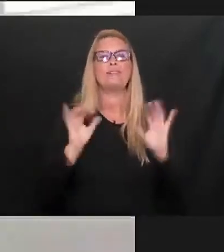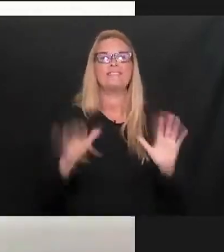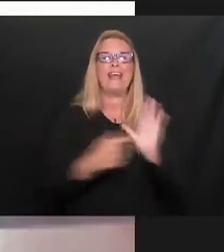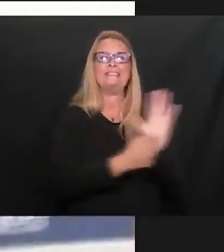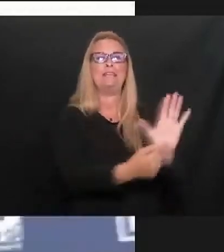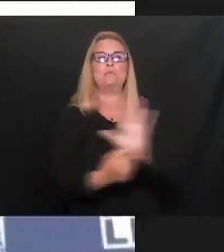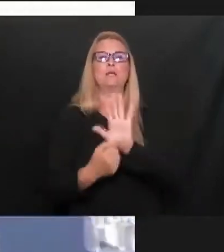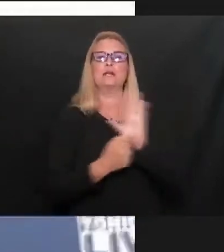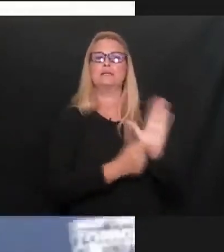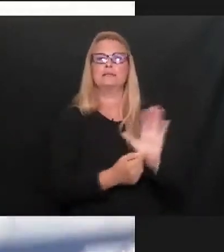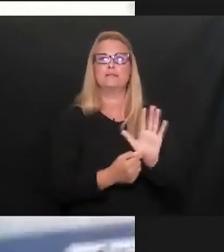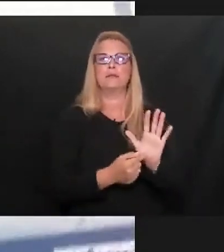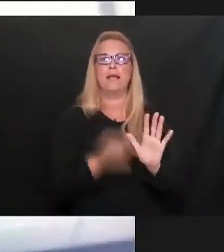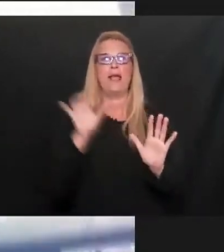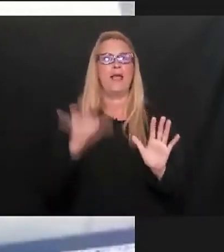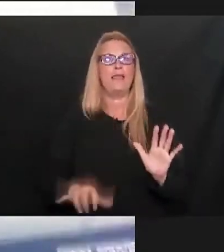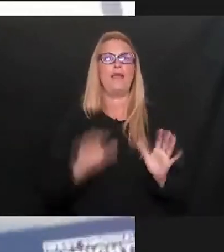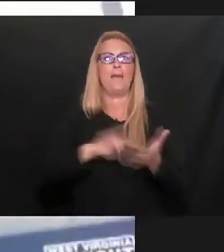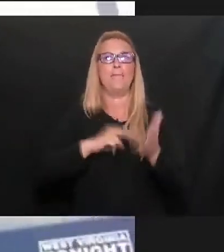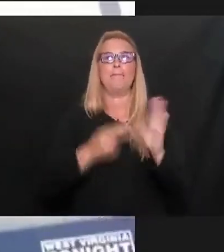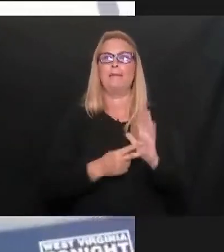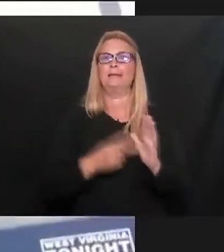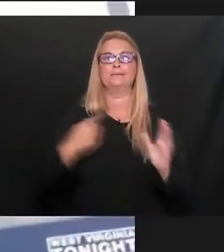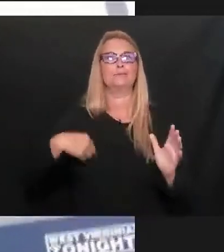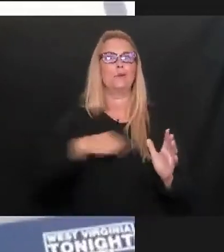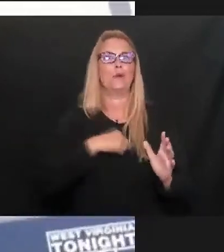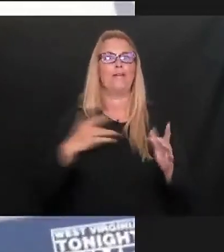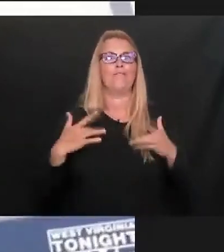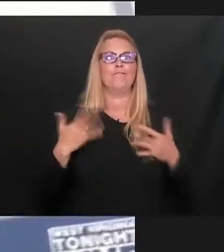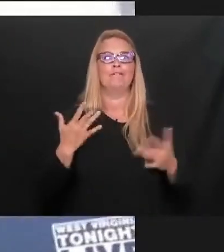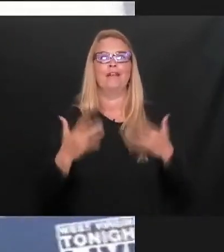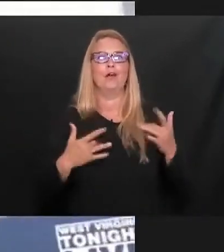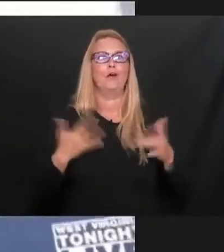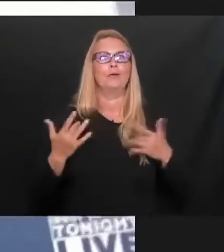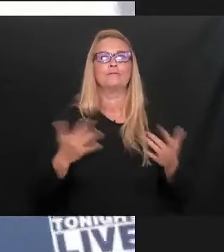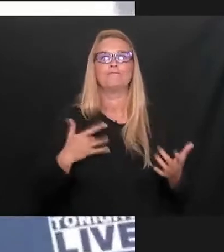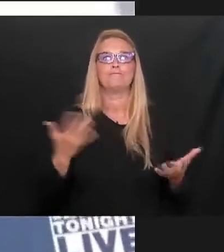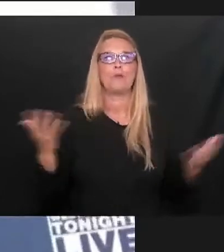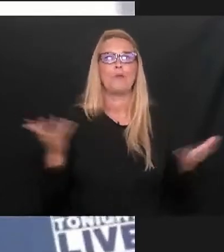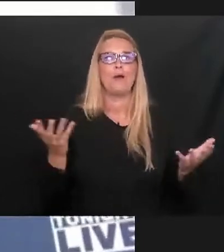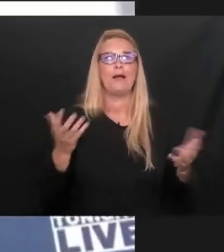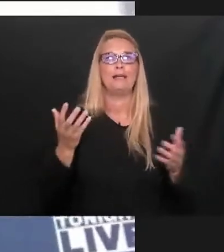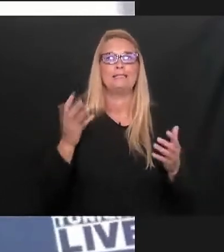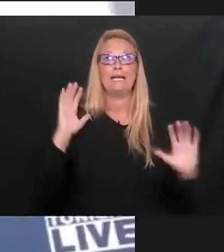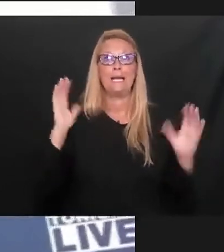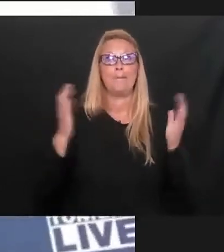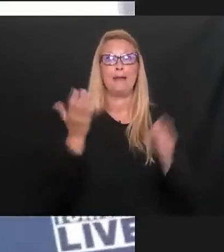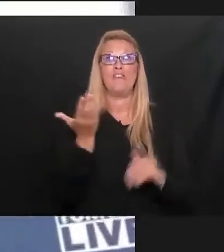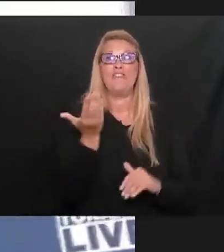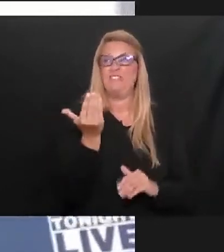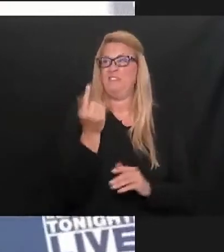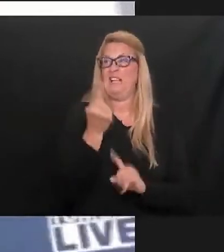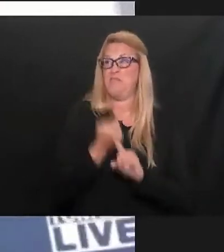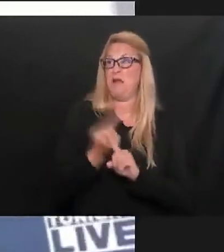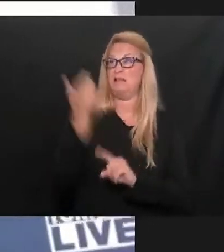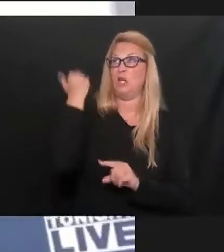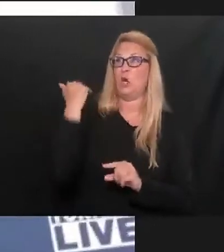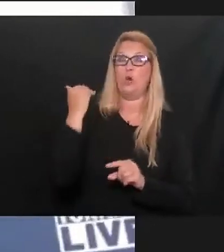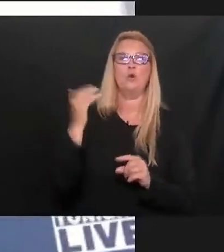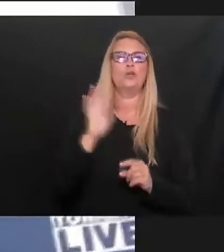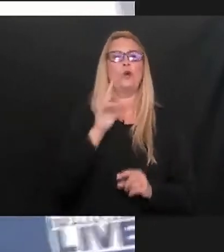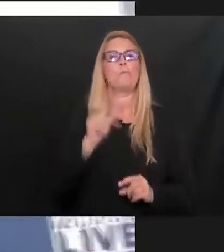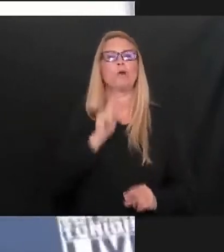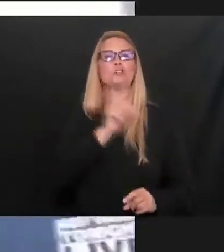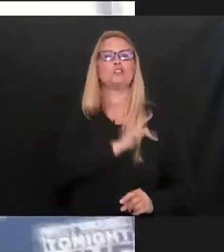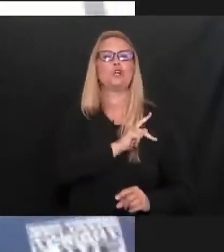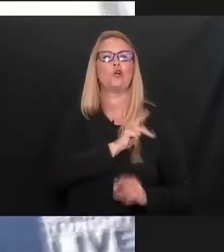How liberating is this going to be compared to where we were 14, 15 months ago? And just give us your personal reflections about